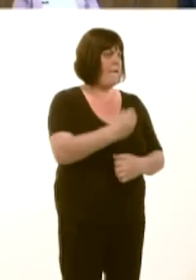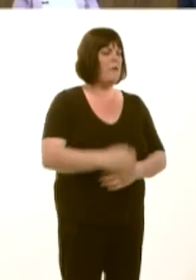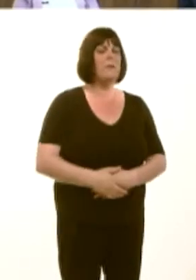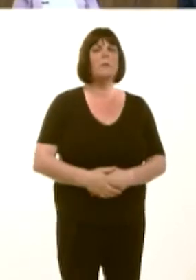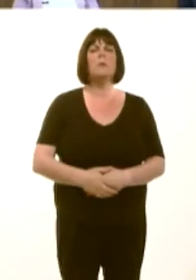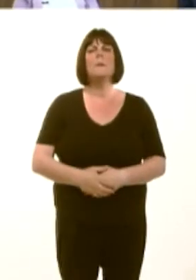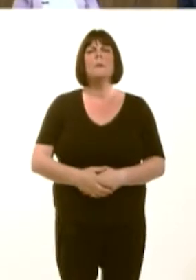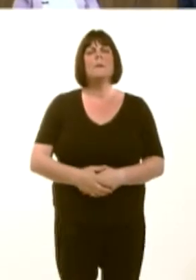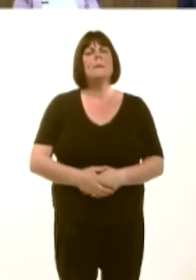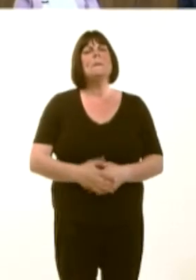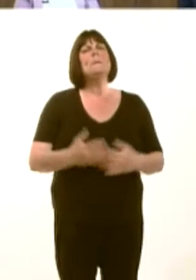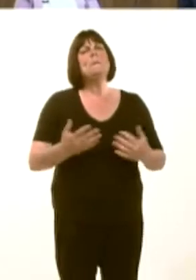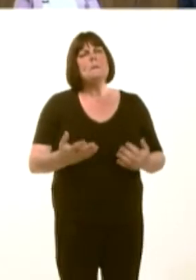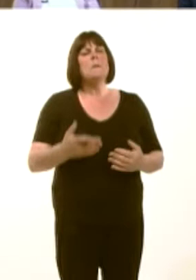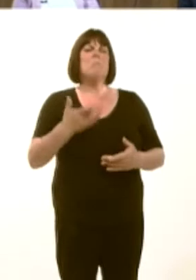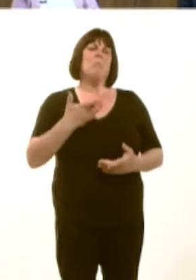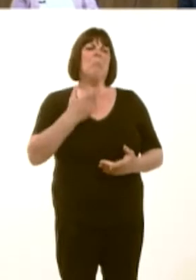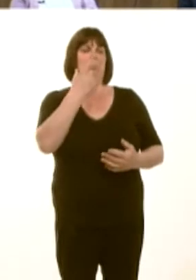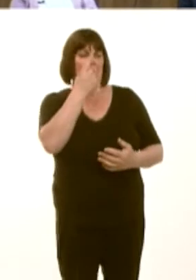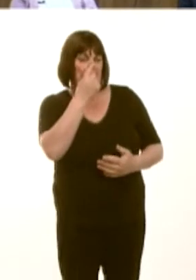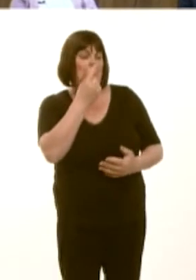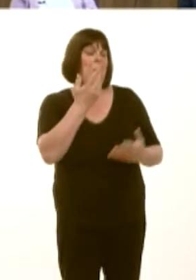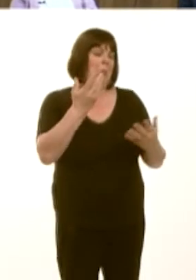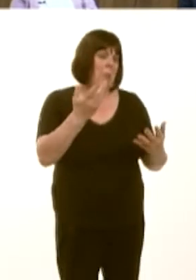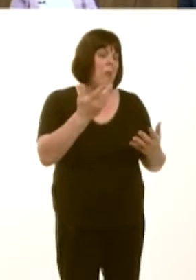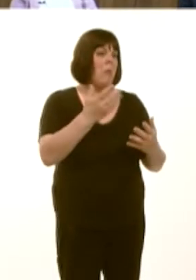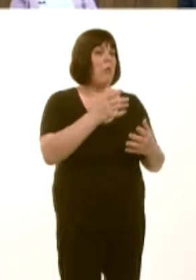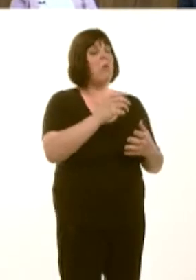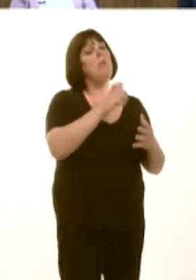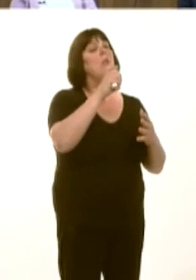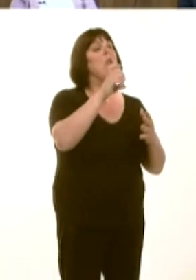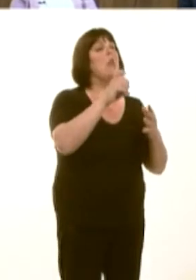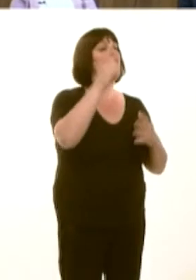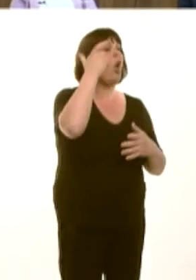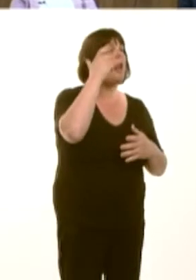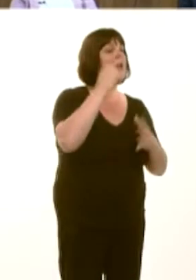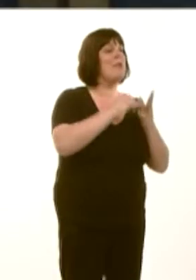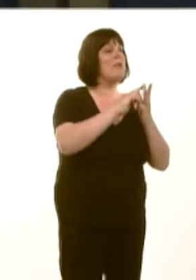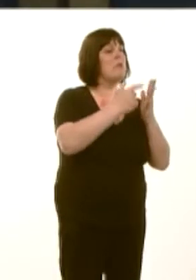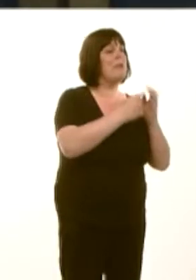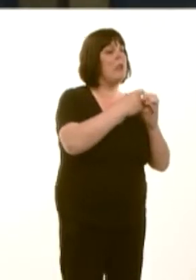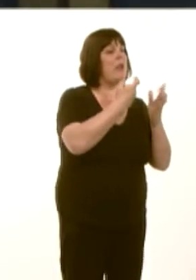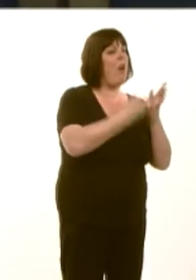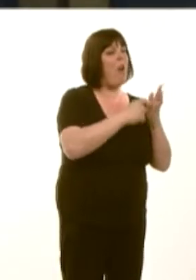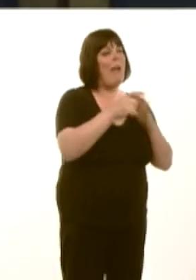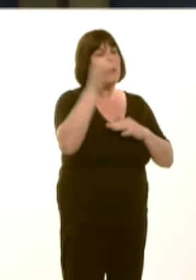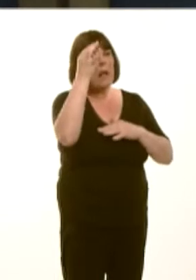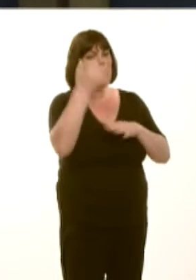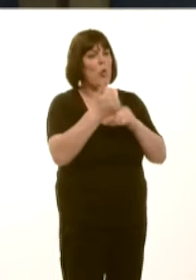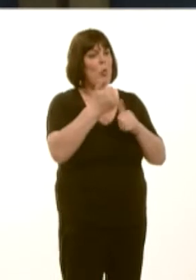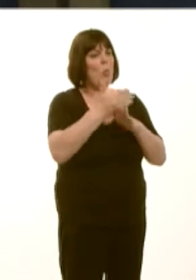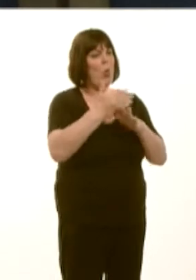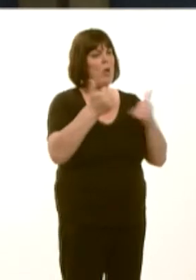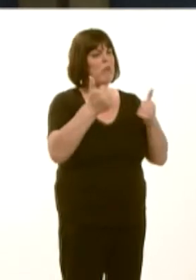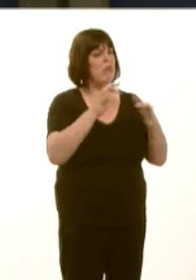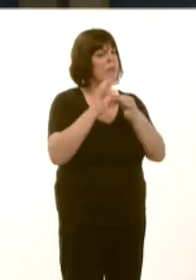Well, it's possible that there is a very close working relationship between Coleg Sir Gar and the local authority, but I'm not certain whether there's such a good